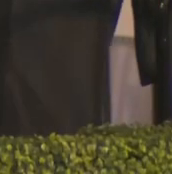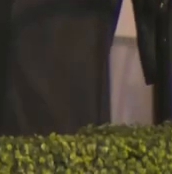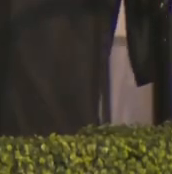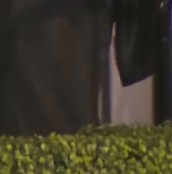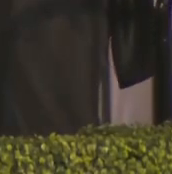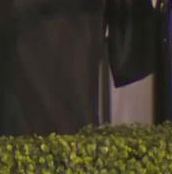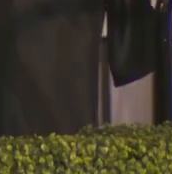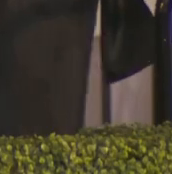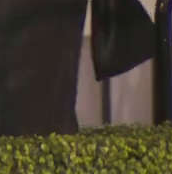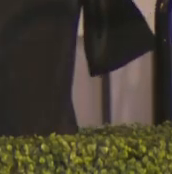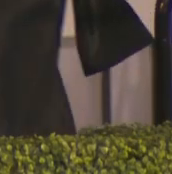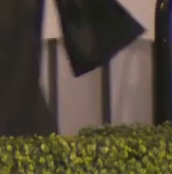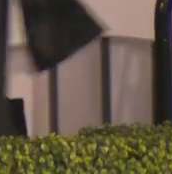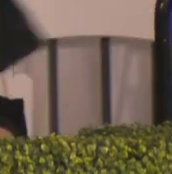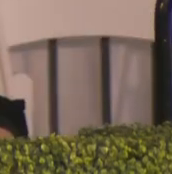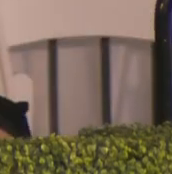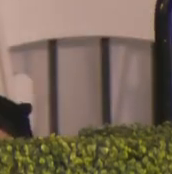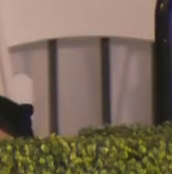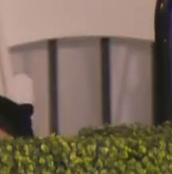Jong Wan Lee.